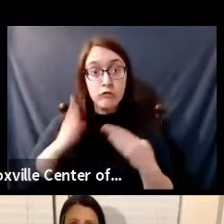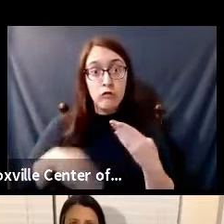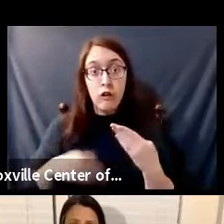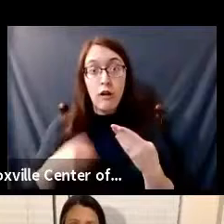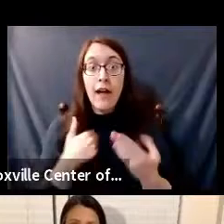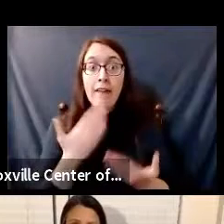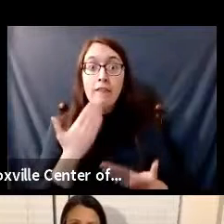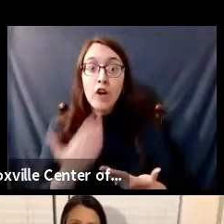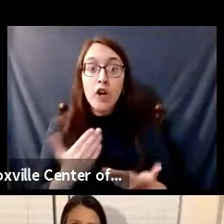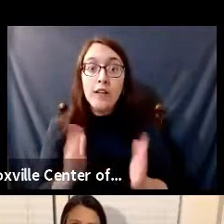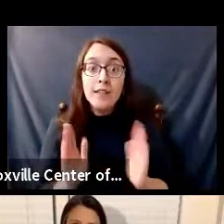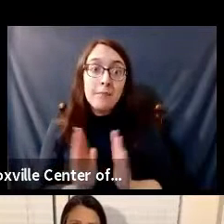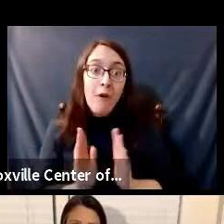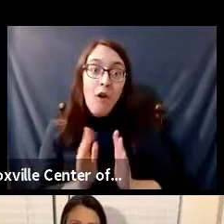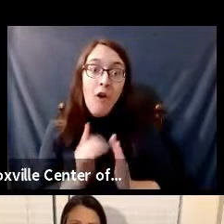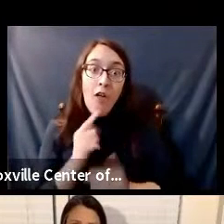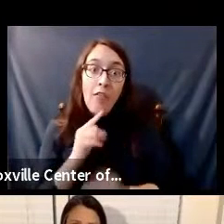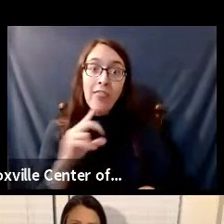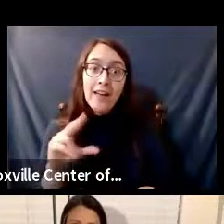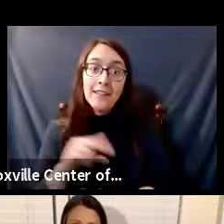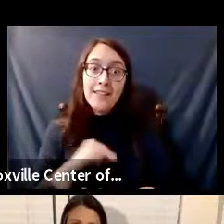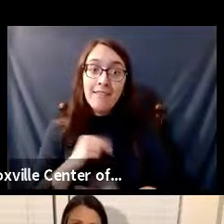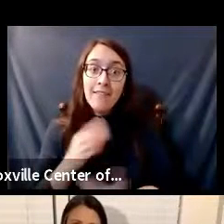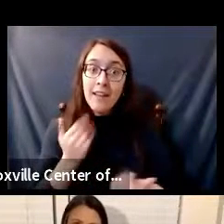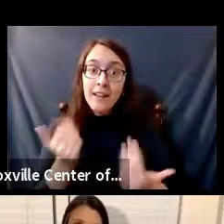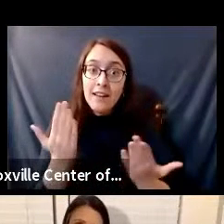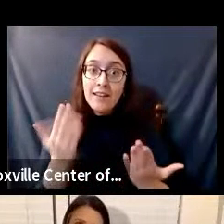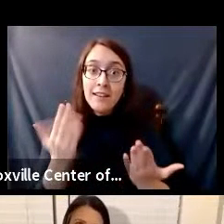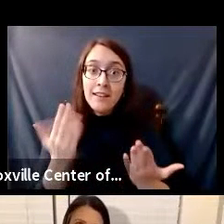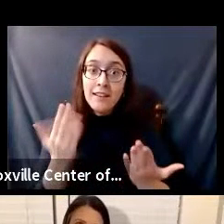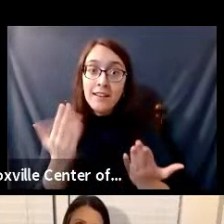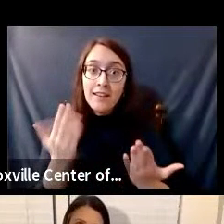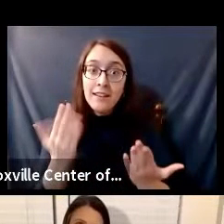small Thanksgiving and we'll see you back in about a week and a half. Thank you.